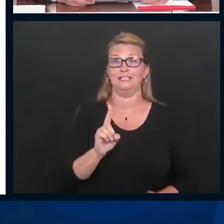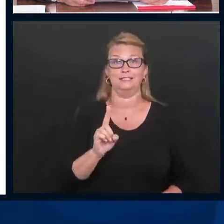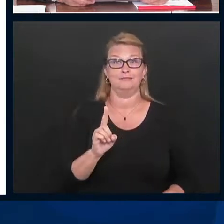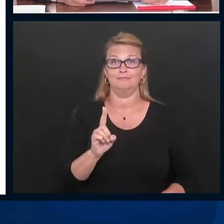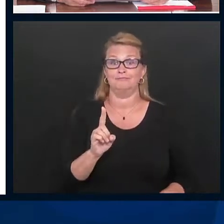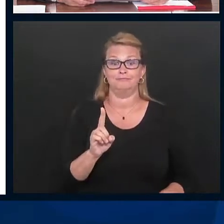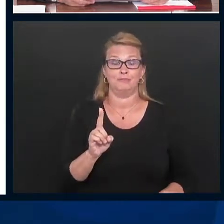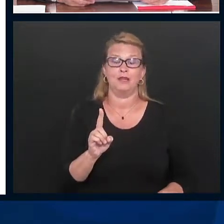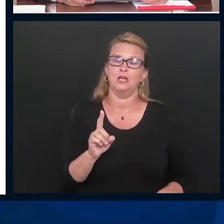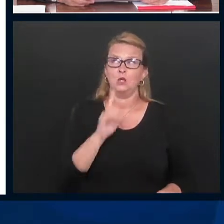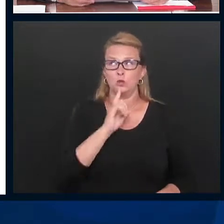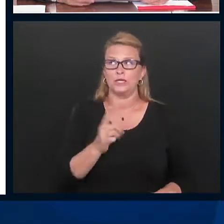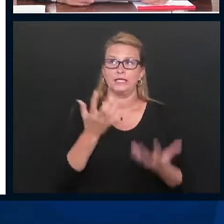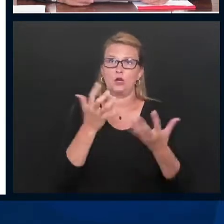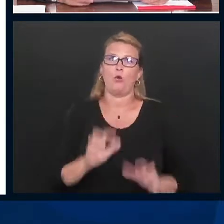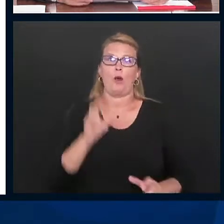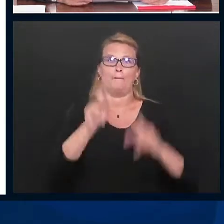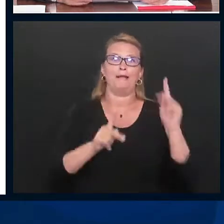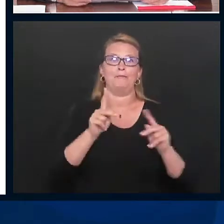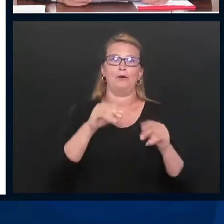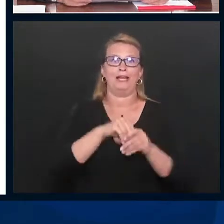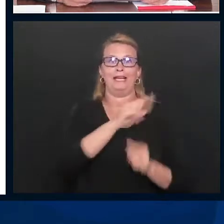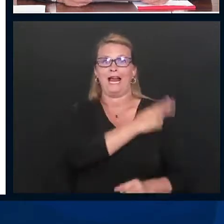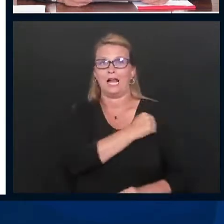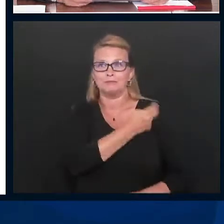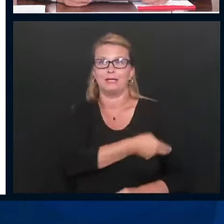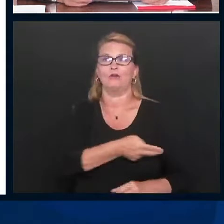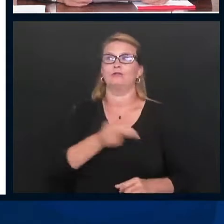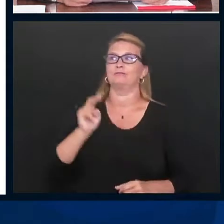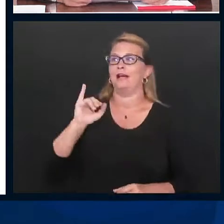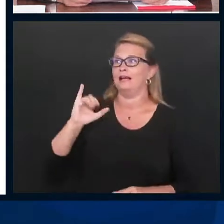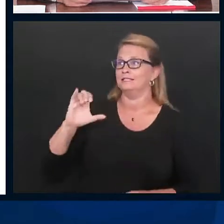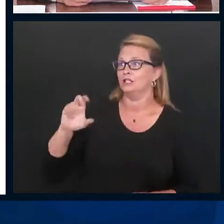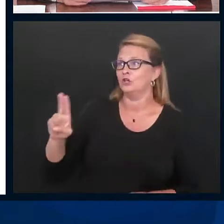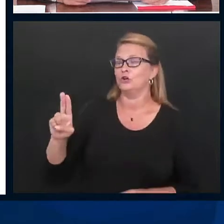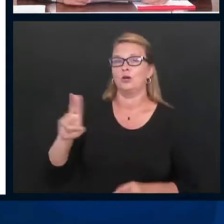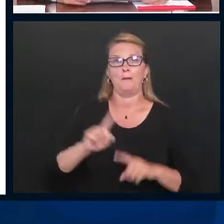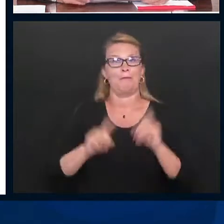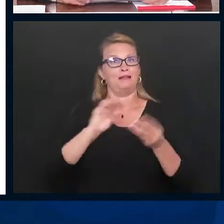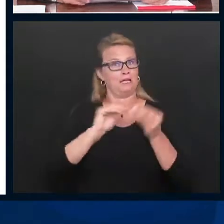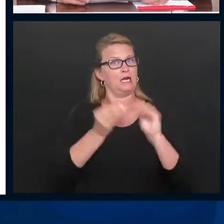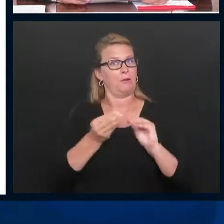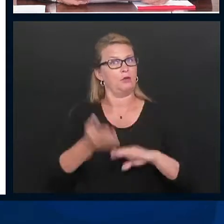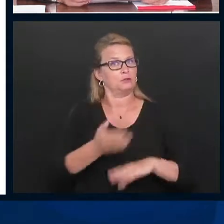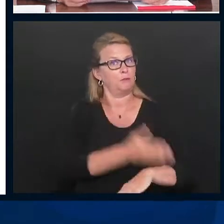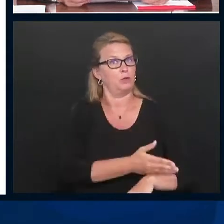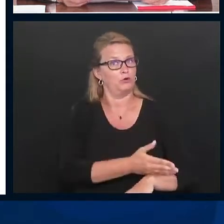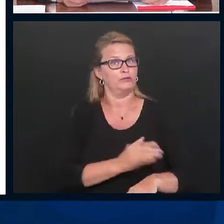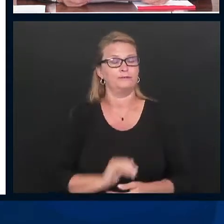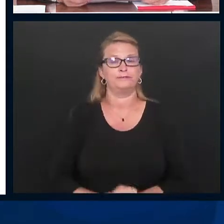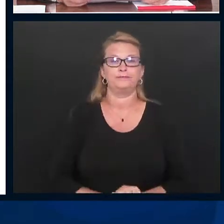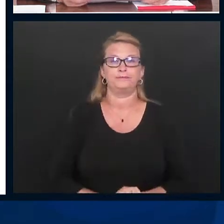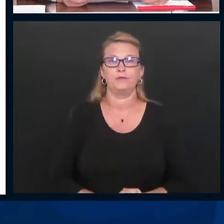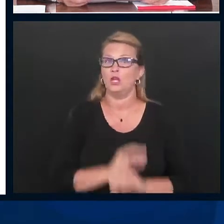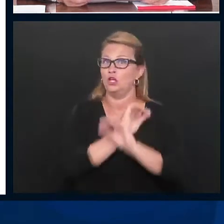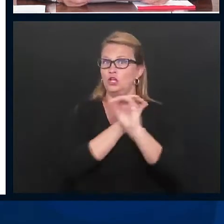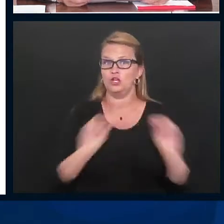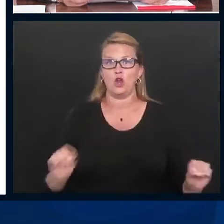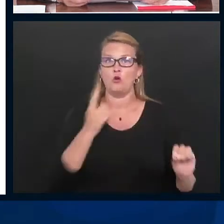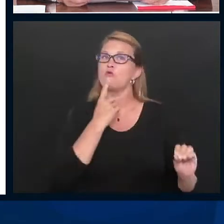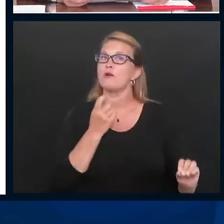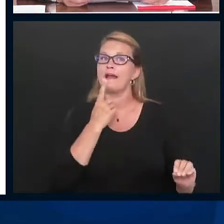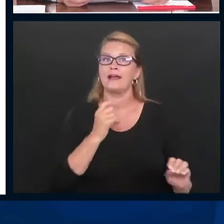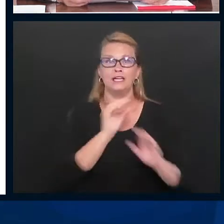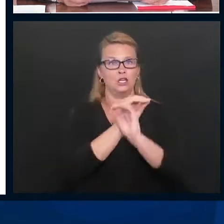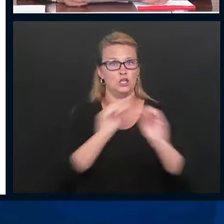you hate for anybody to be hospitalized or be in an ICU unit, but it's down and it's better. You know, we have no red counties. We have no